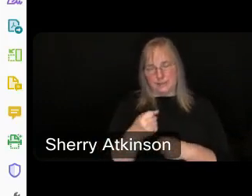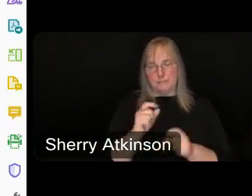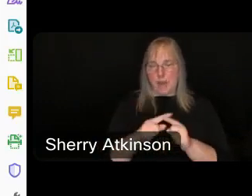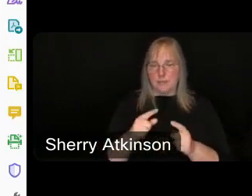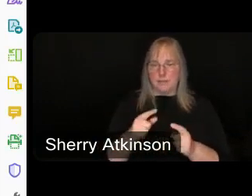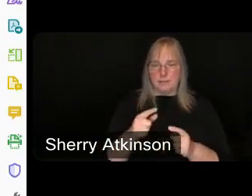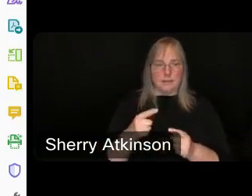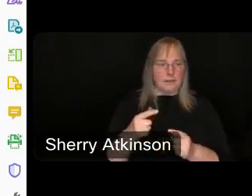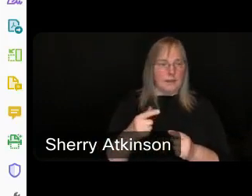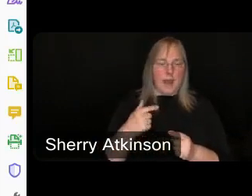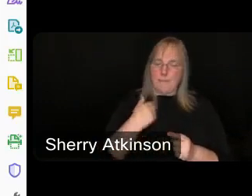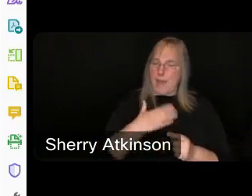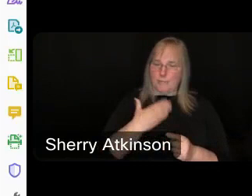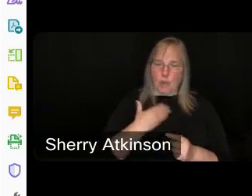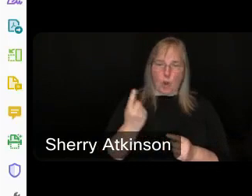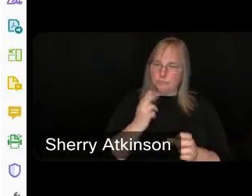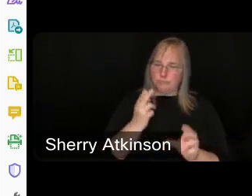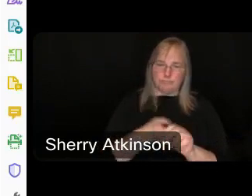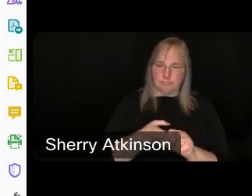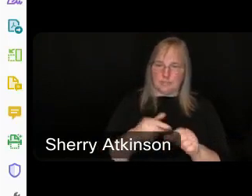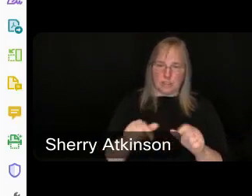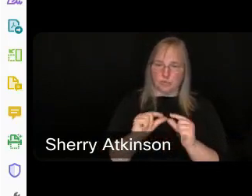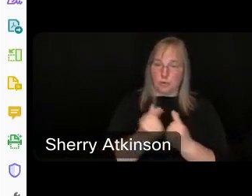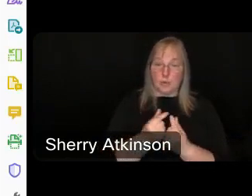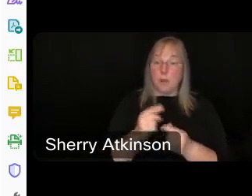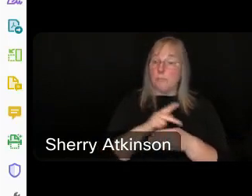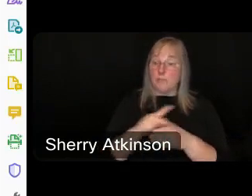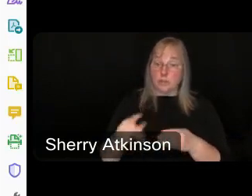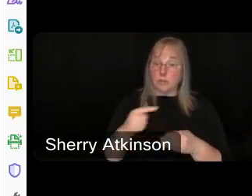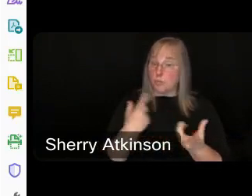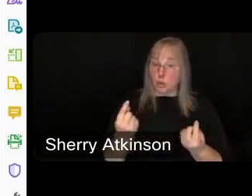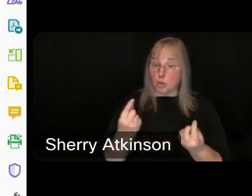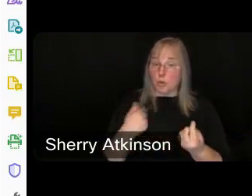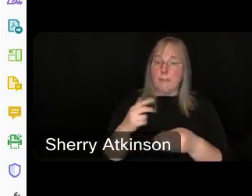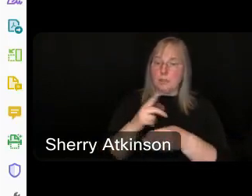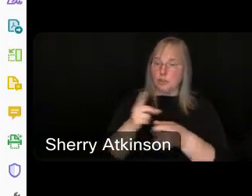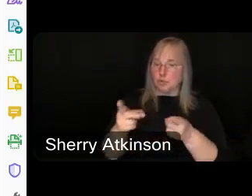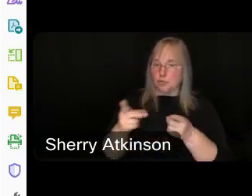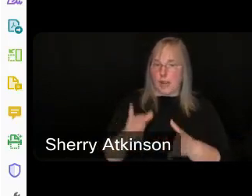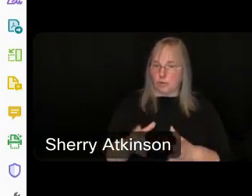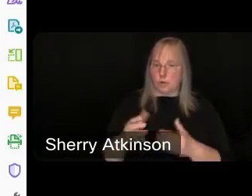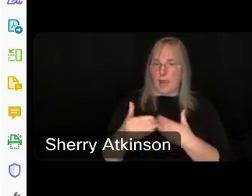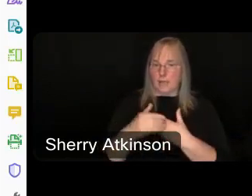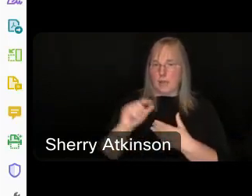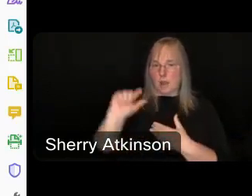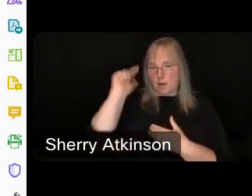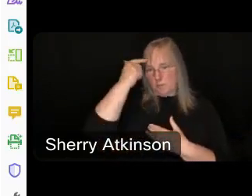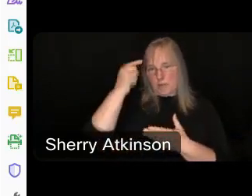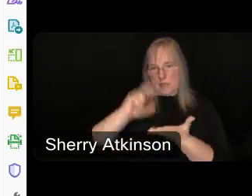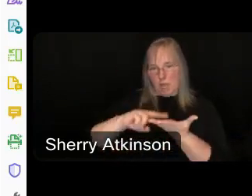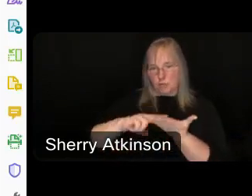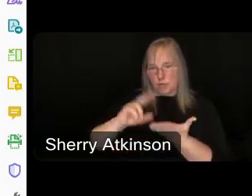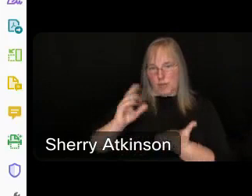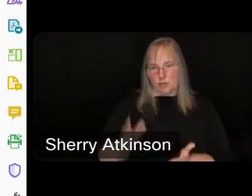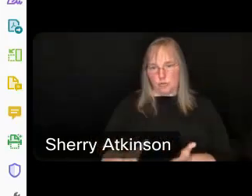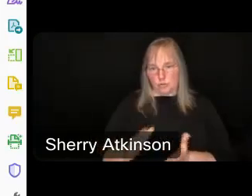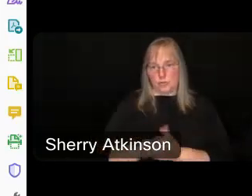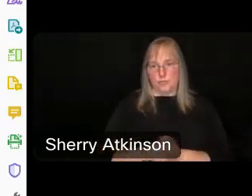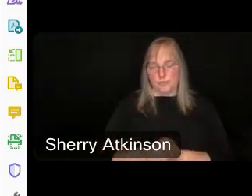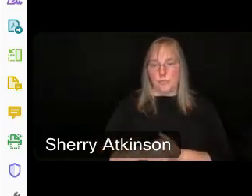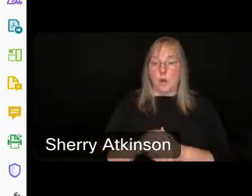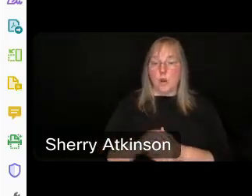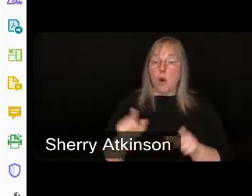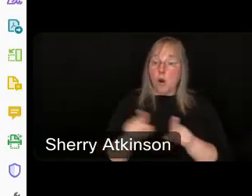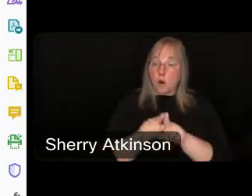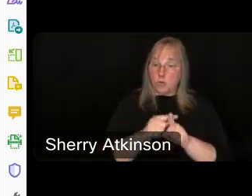always be here, be a part of the group. Professionally, I'm a director at a government contractor, but I'm also a member of